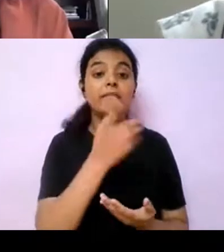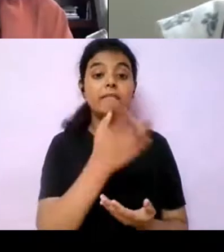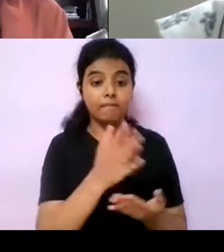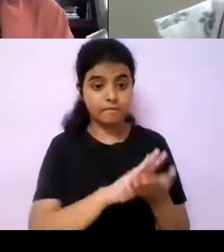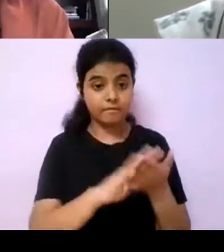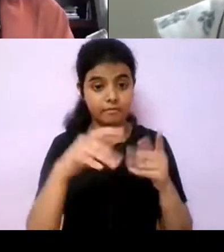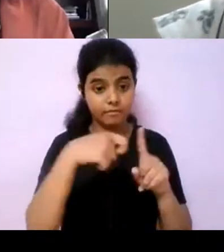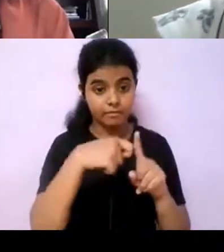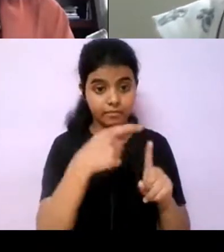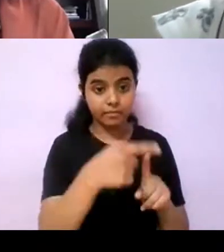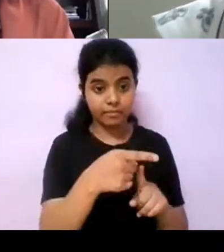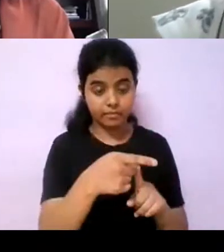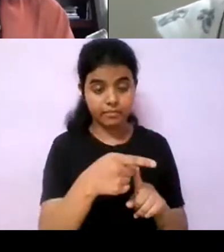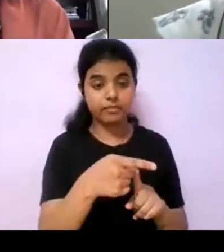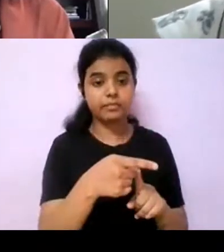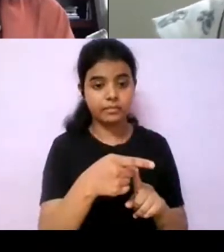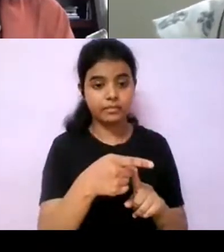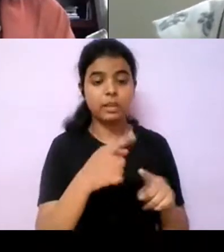But